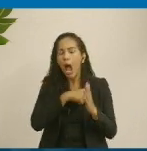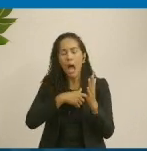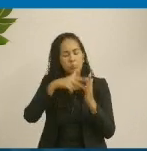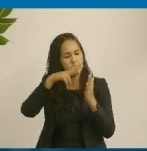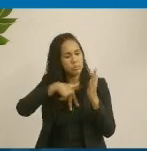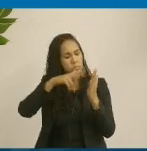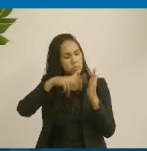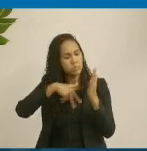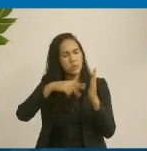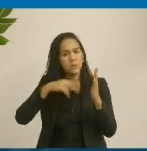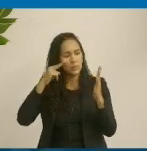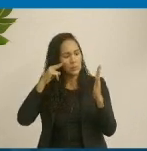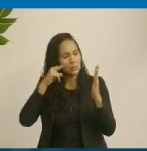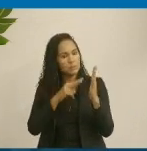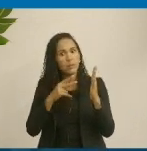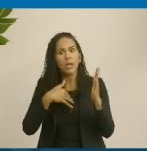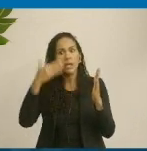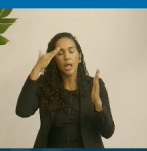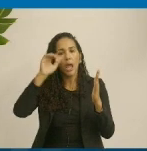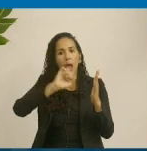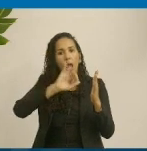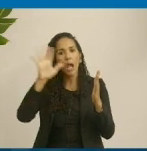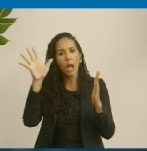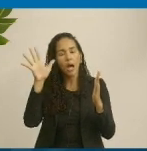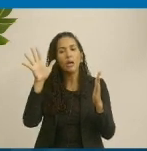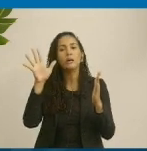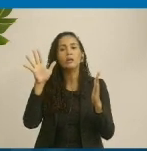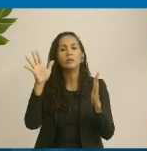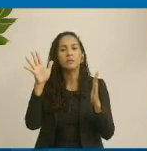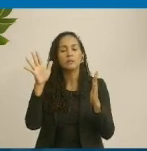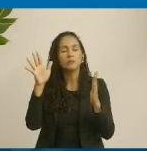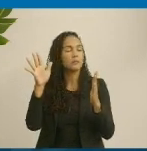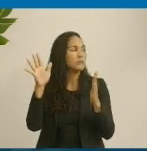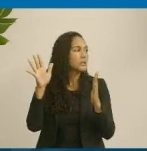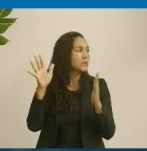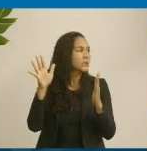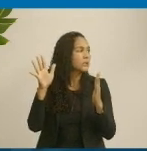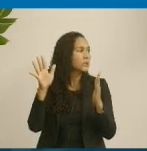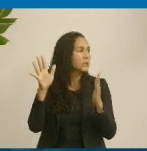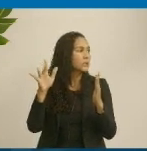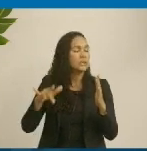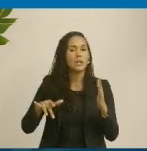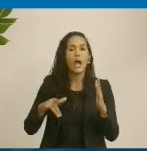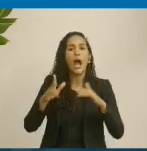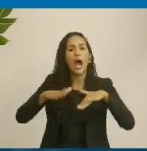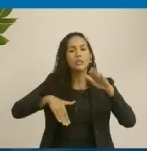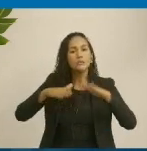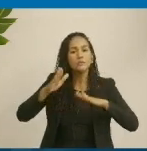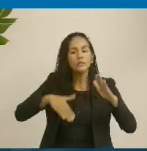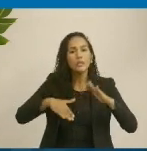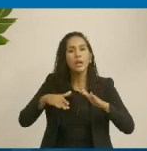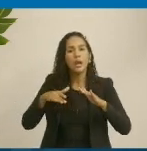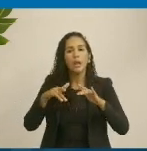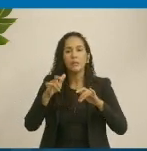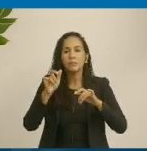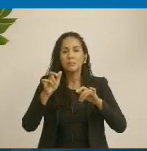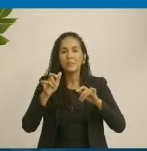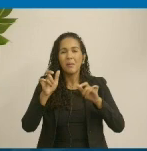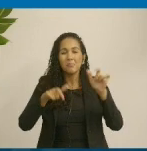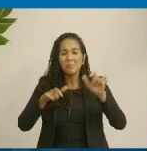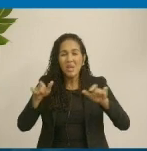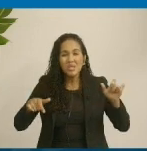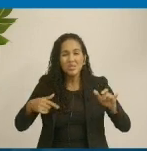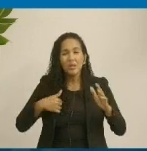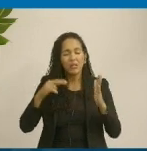or sustainability and health for the planet. And that overwhelm often creates inaction. And so how do we give people, how do we offer